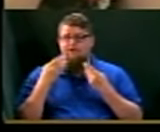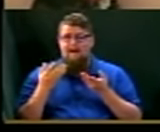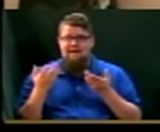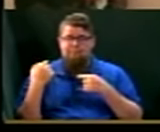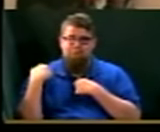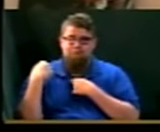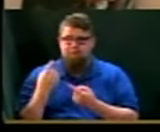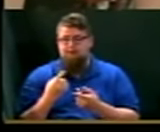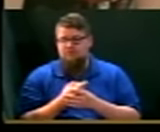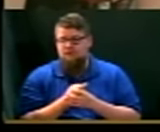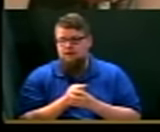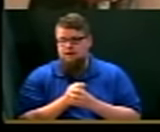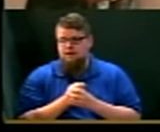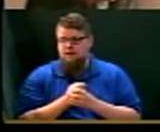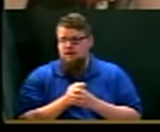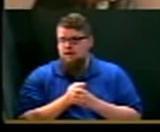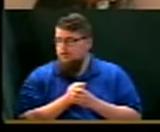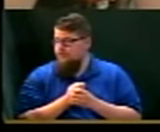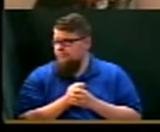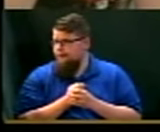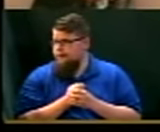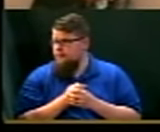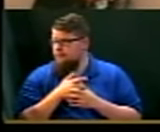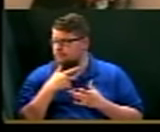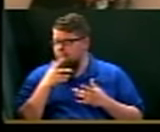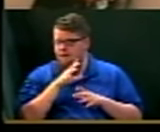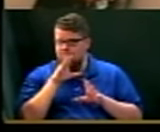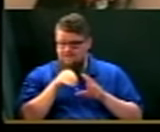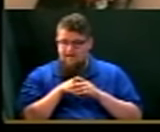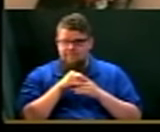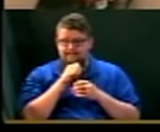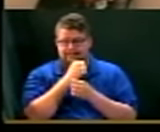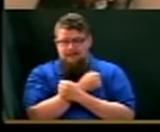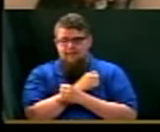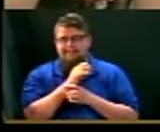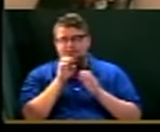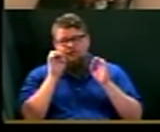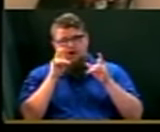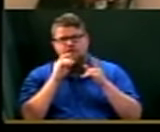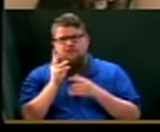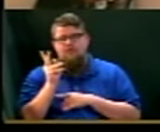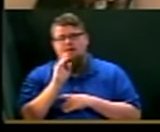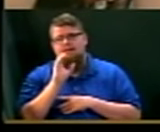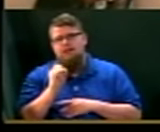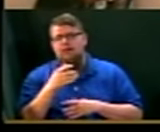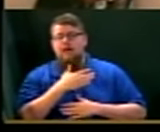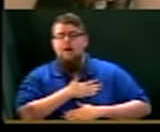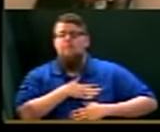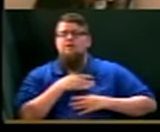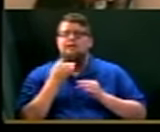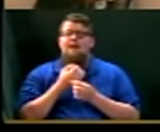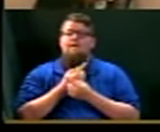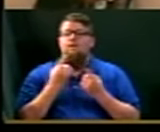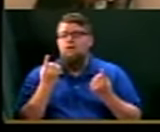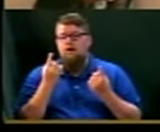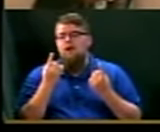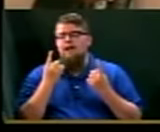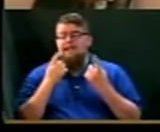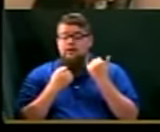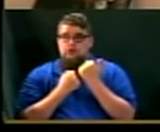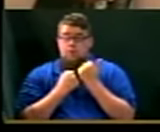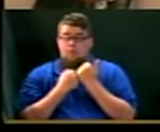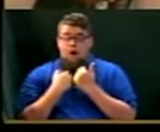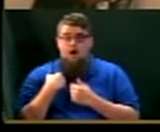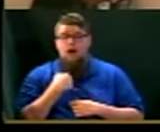provided because of the love I have for the kids and education in Knox County. And I appreciate everyone that has supported